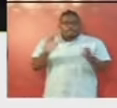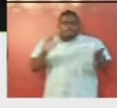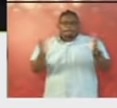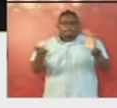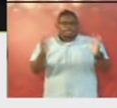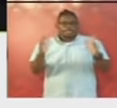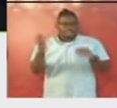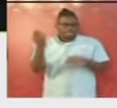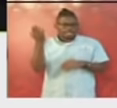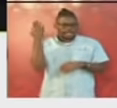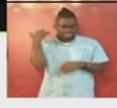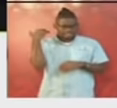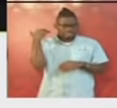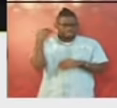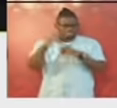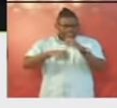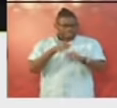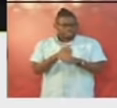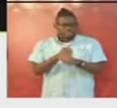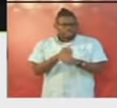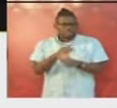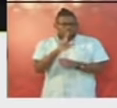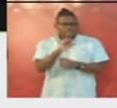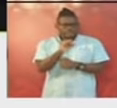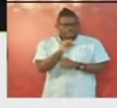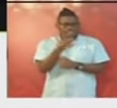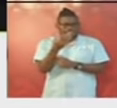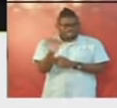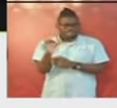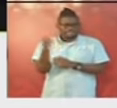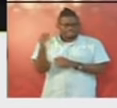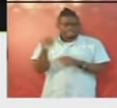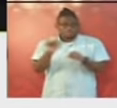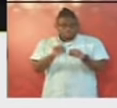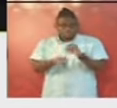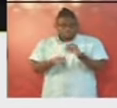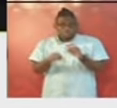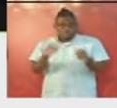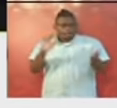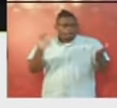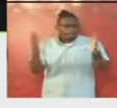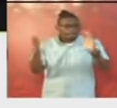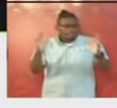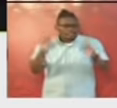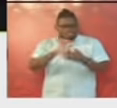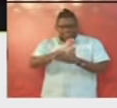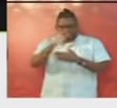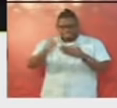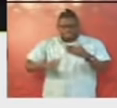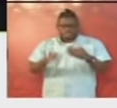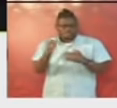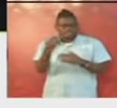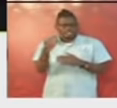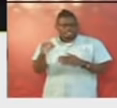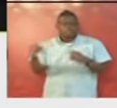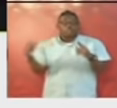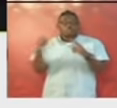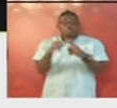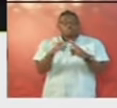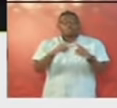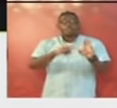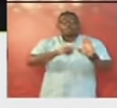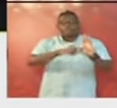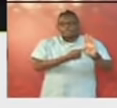of 2019. So they compared the end of 2019 with the beginning of 2020, when we were just starting to experience